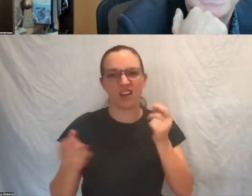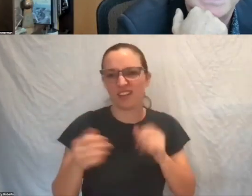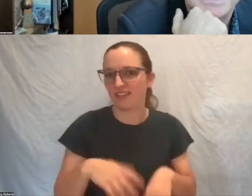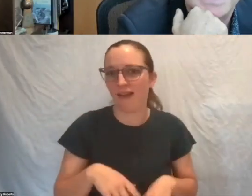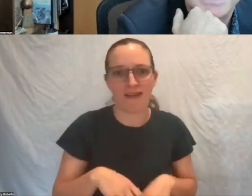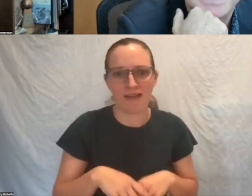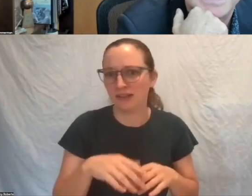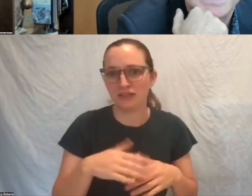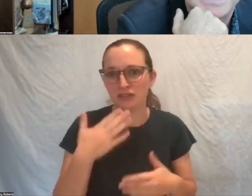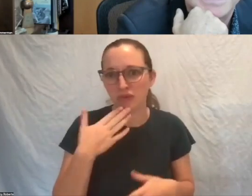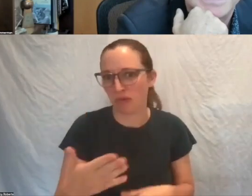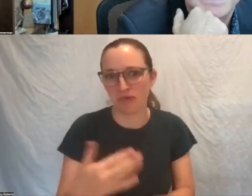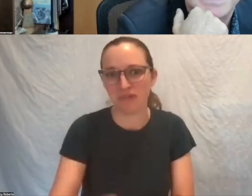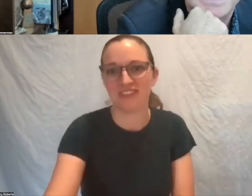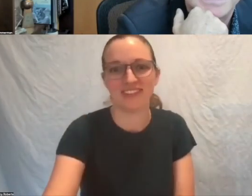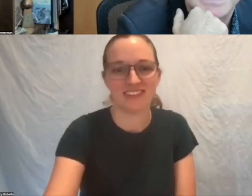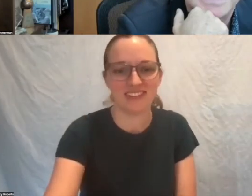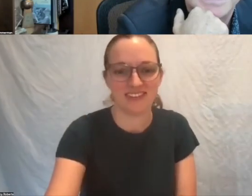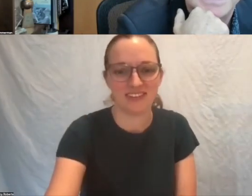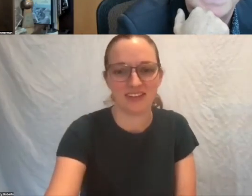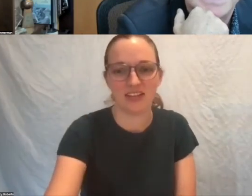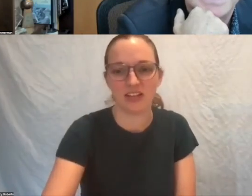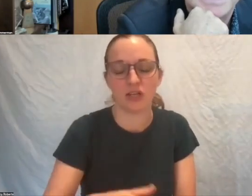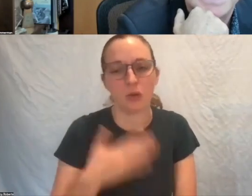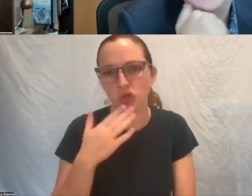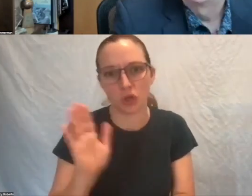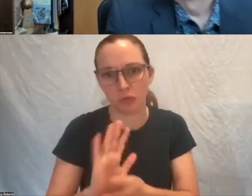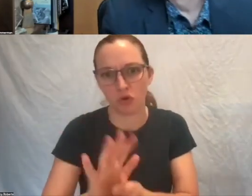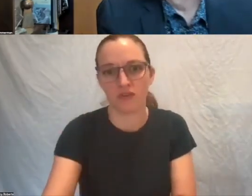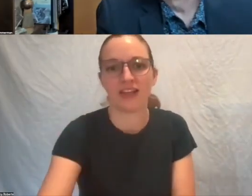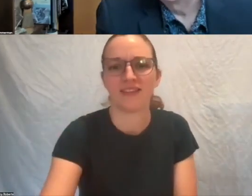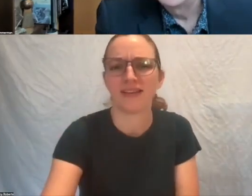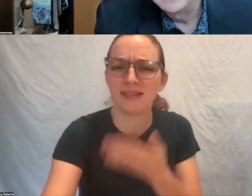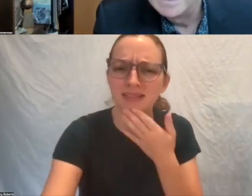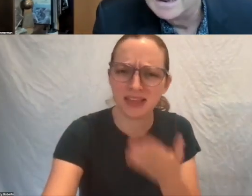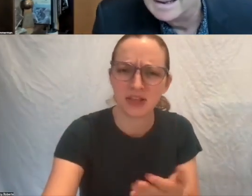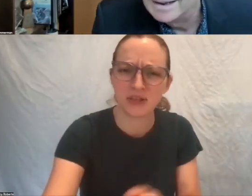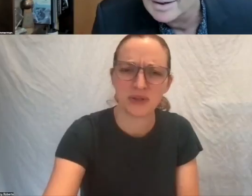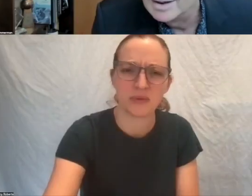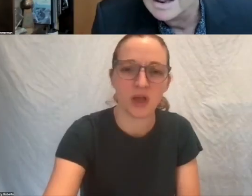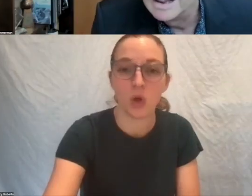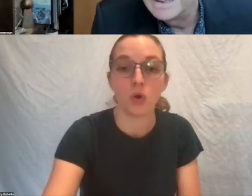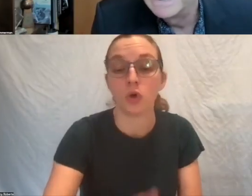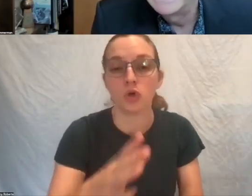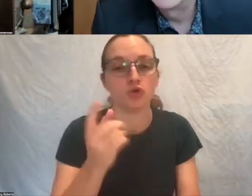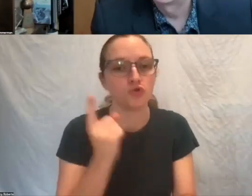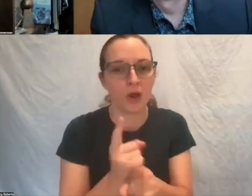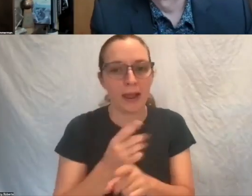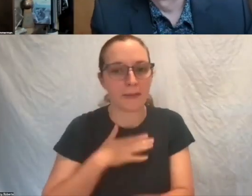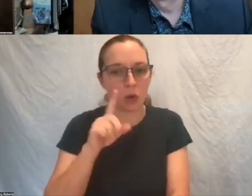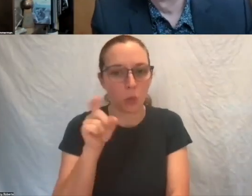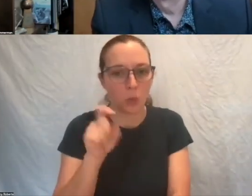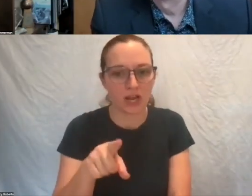good. Yeah, it was a really good movie. All right. Thank That's a you. good question. Oh, yeah.